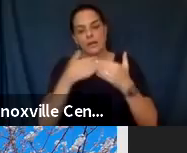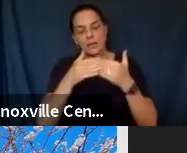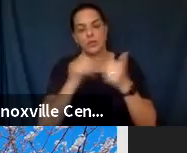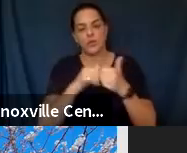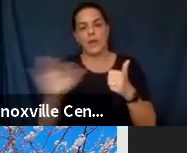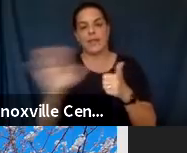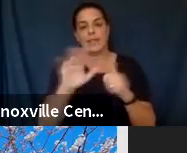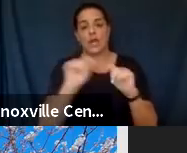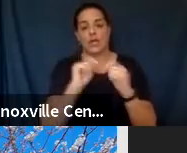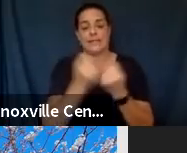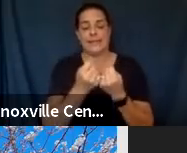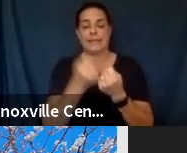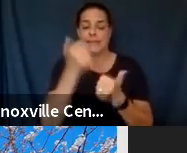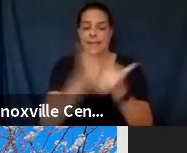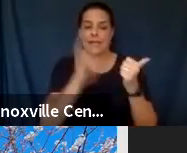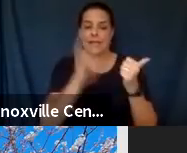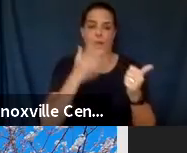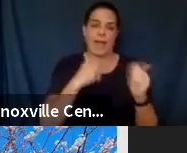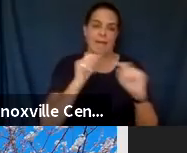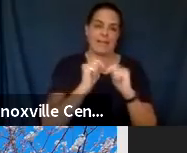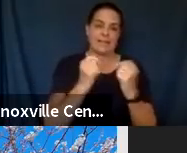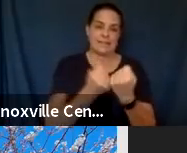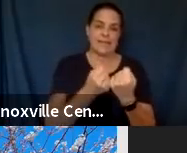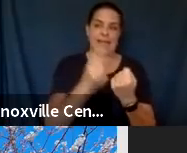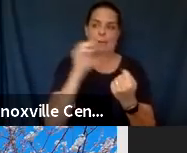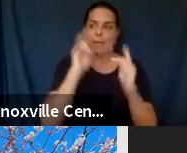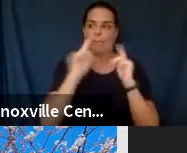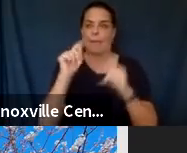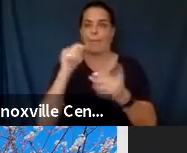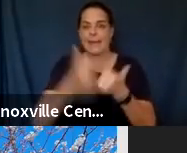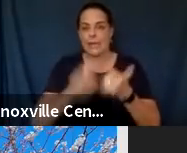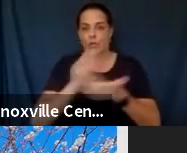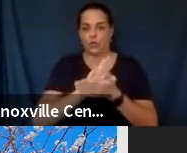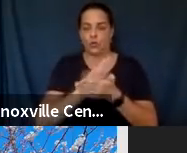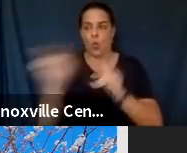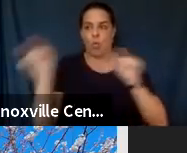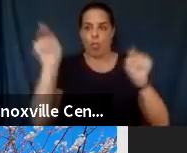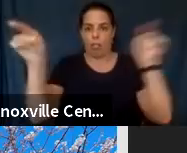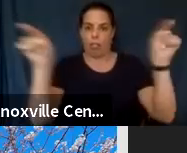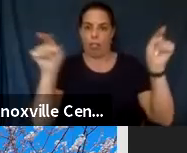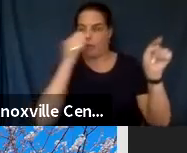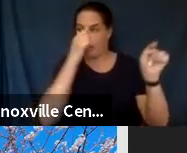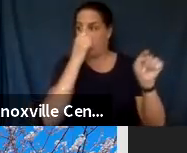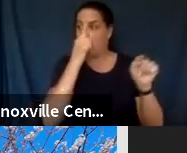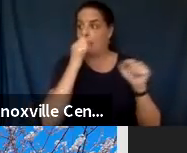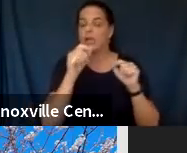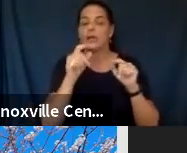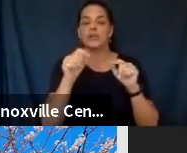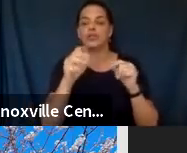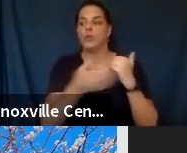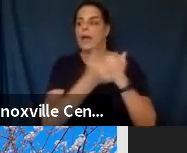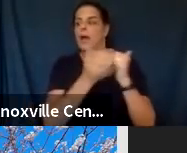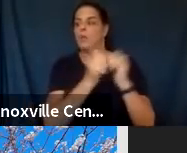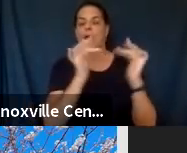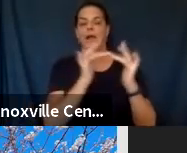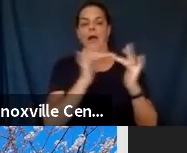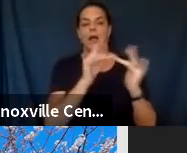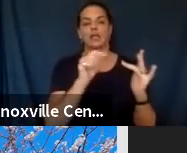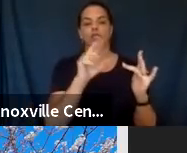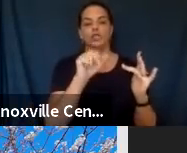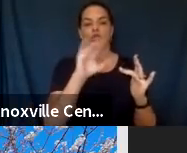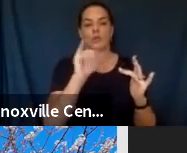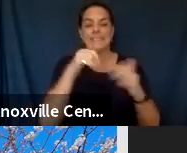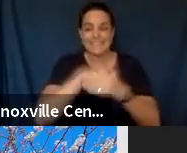going to have teams at each and people at each school to be able to assist with contact tracing within the school